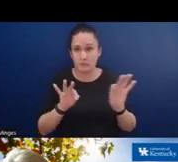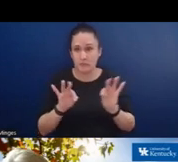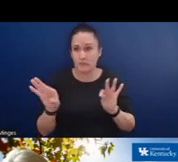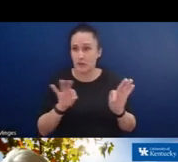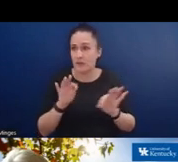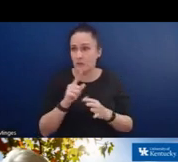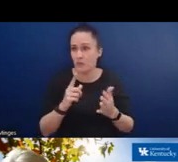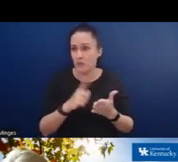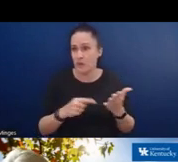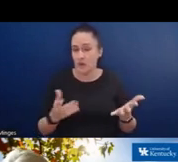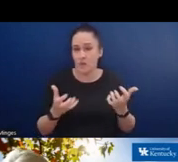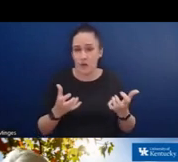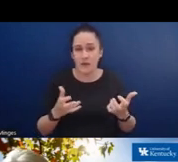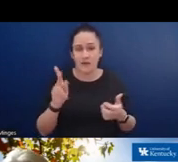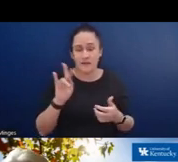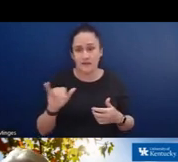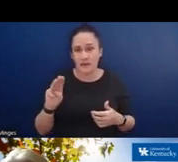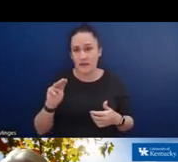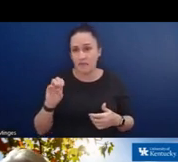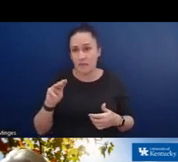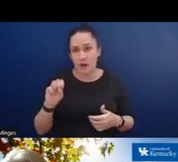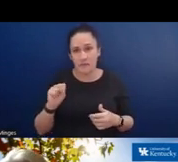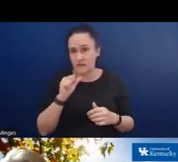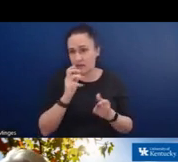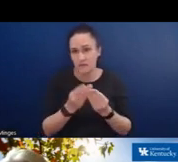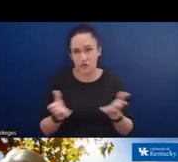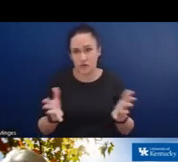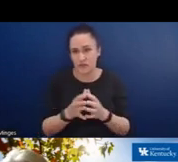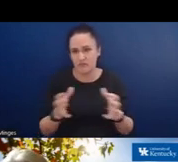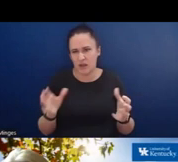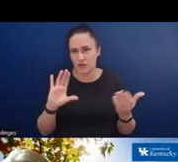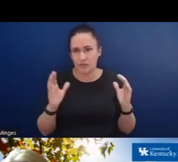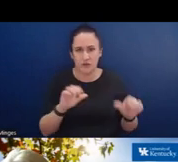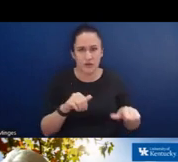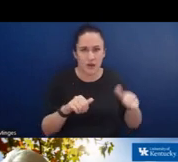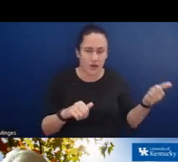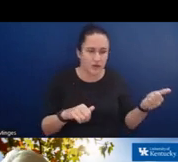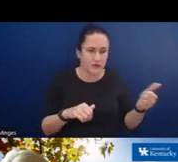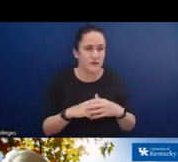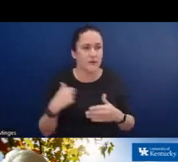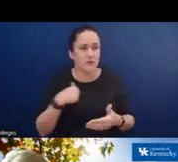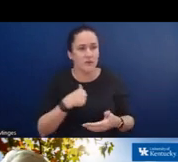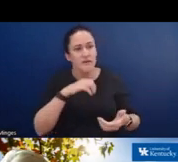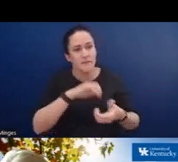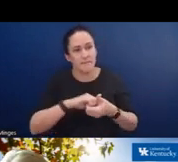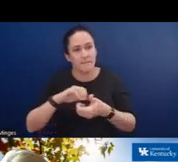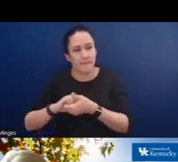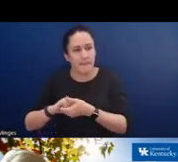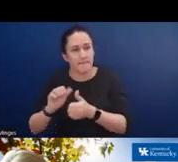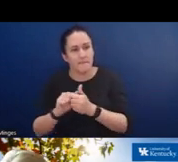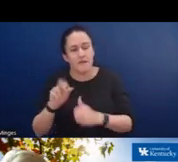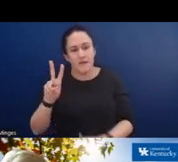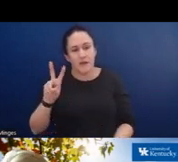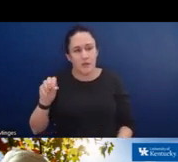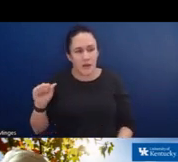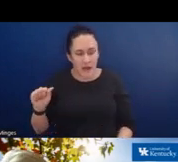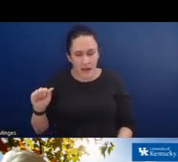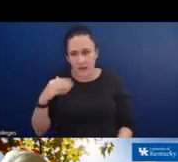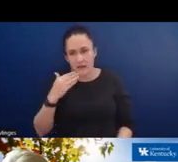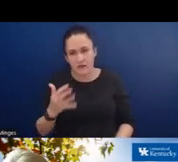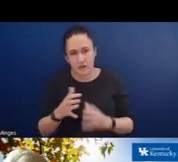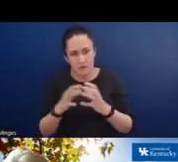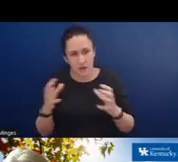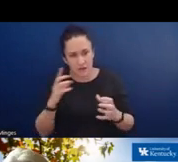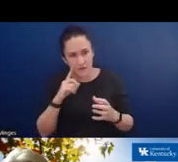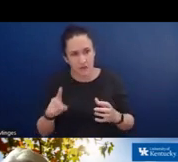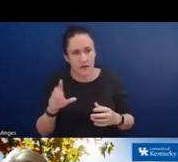that they wanted. Kentucky Moms does not distribute as much as some of our other sites. We have partnered with Volunteers of America. Thank you very much to our